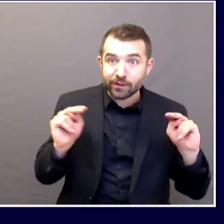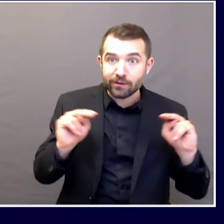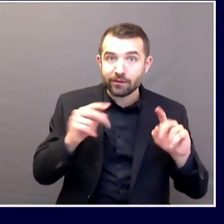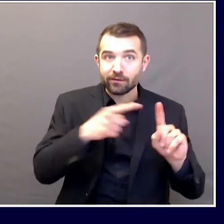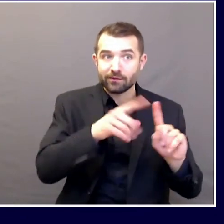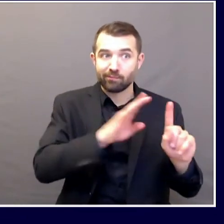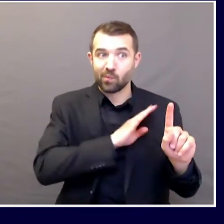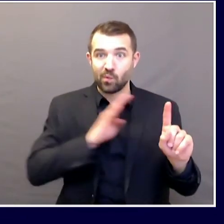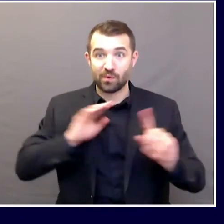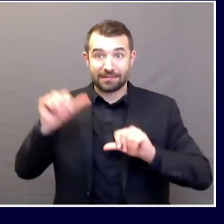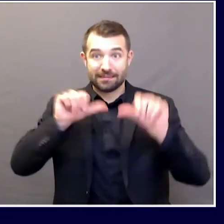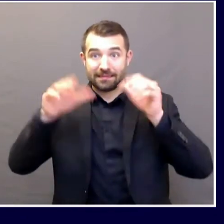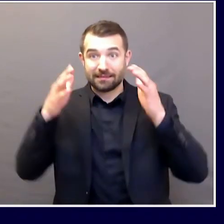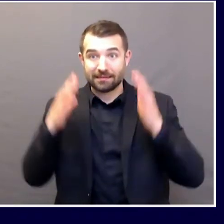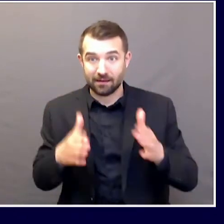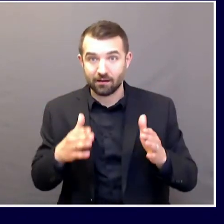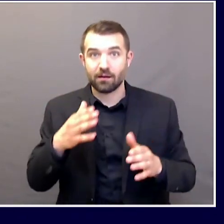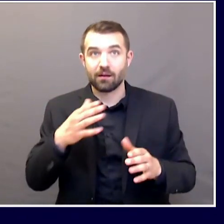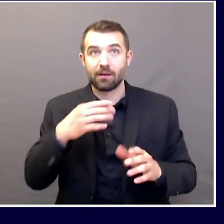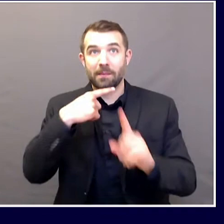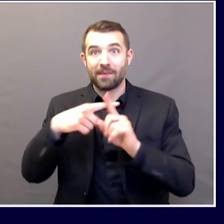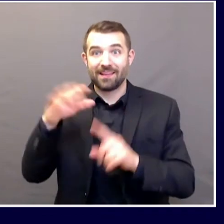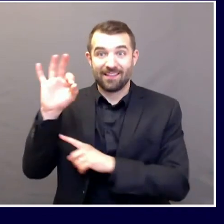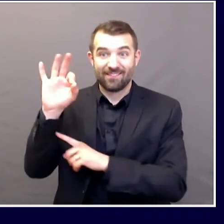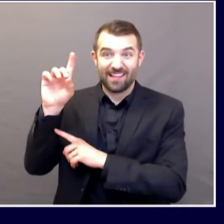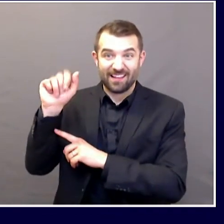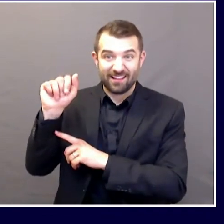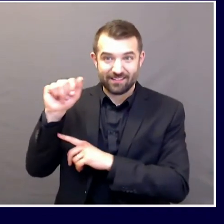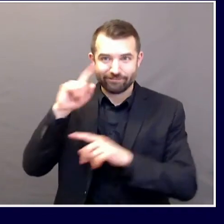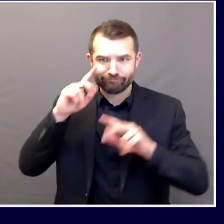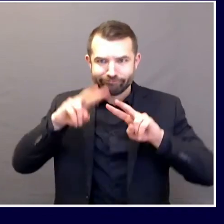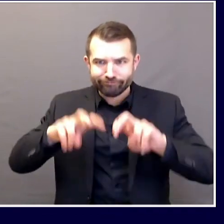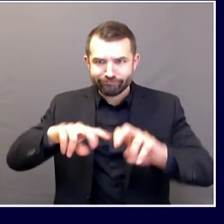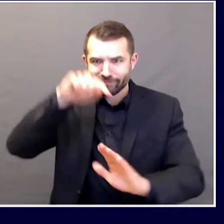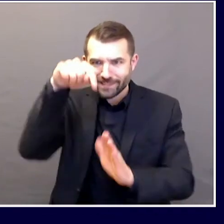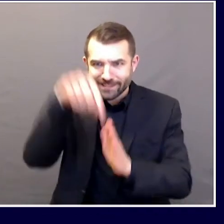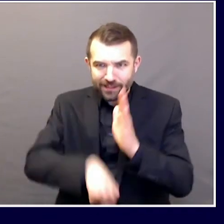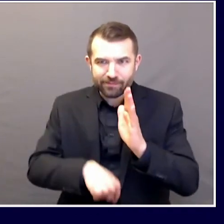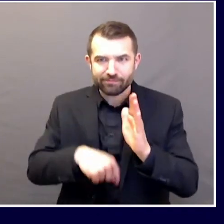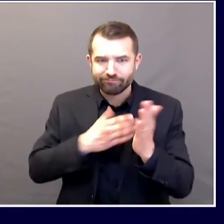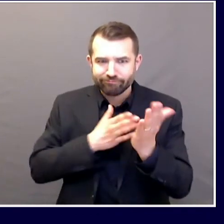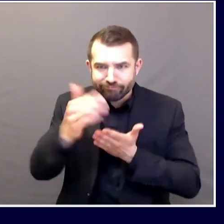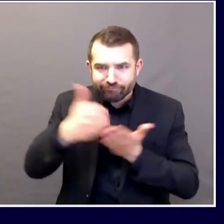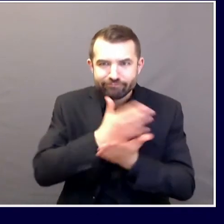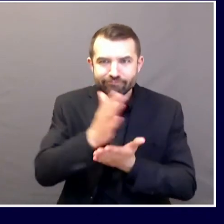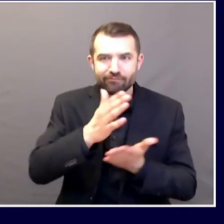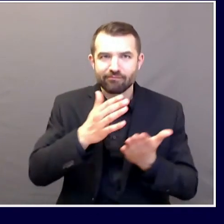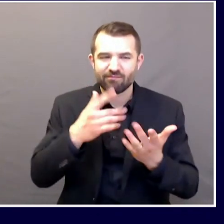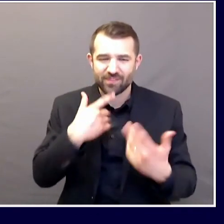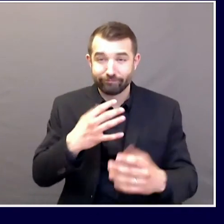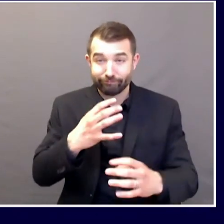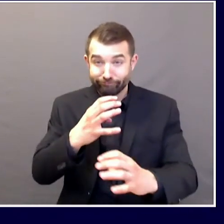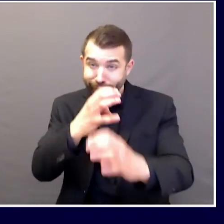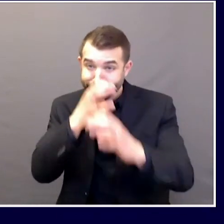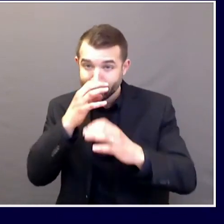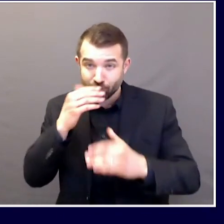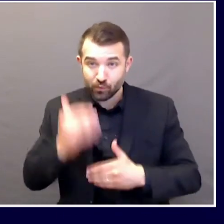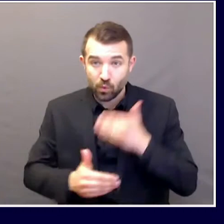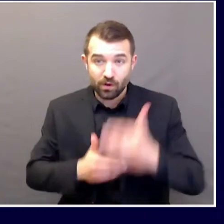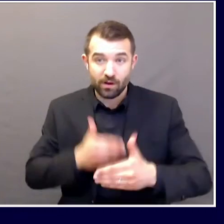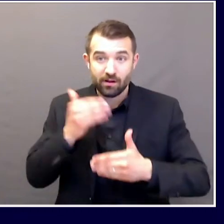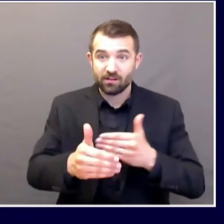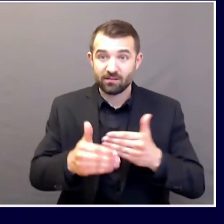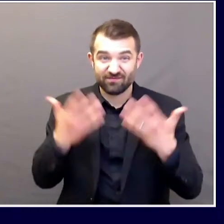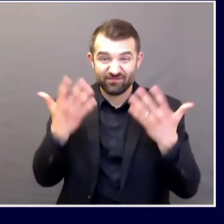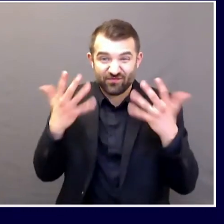FDA. The process was transparent and rigorous throughout, with continual oversight